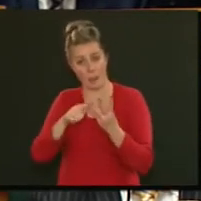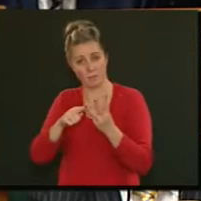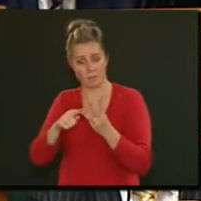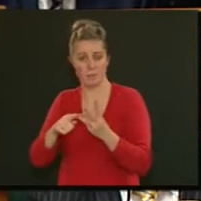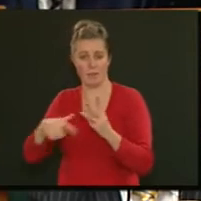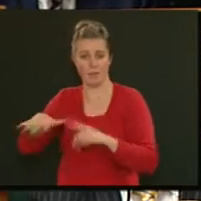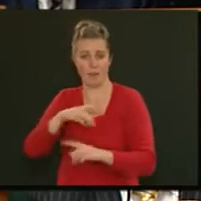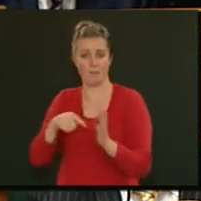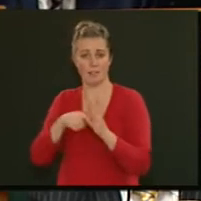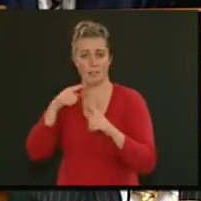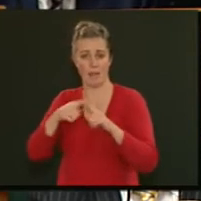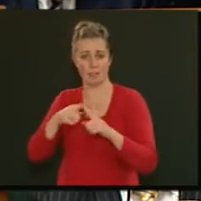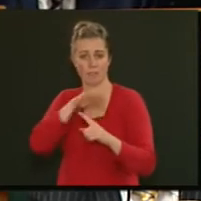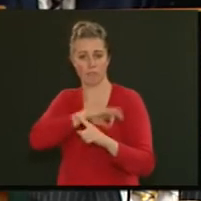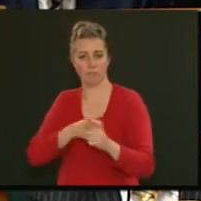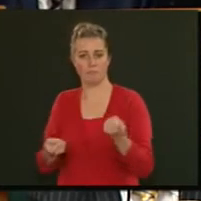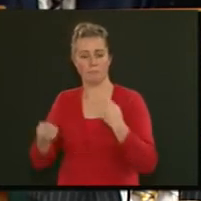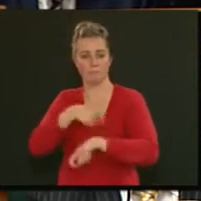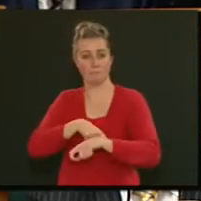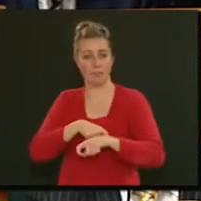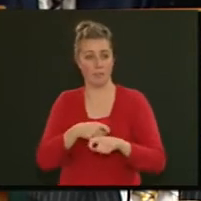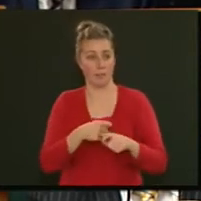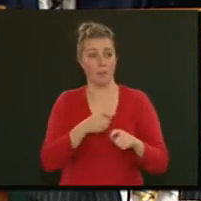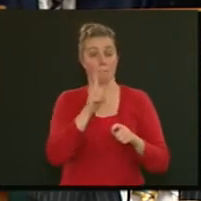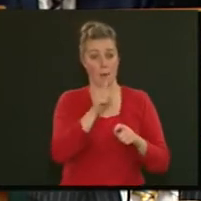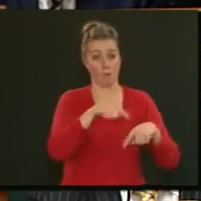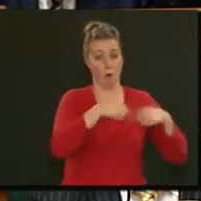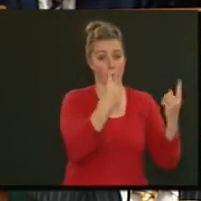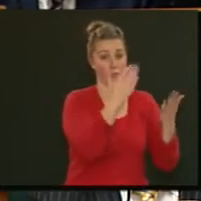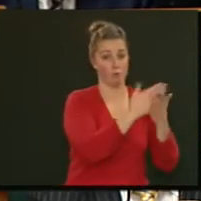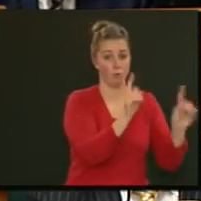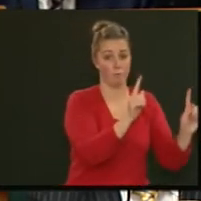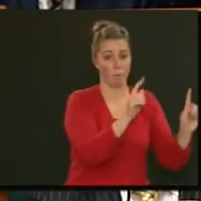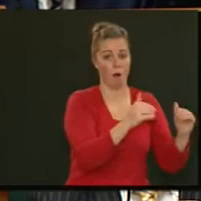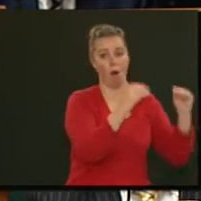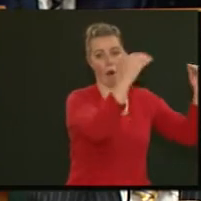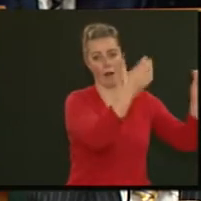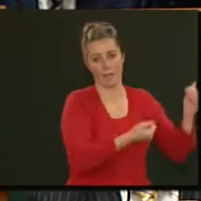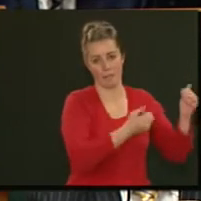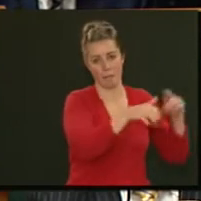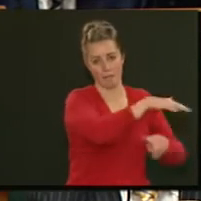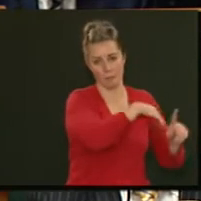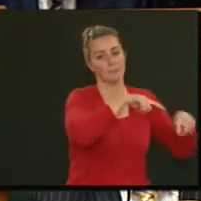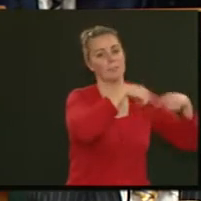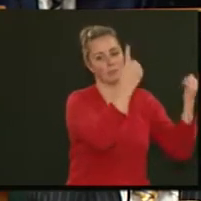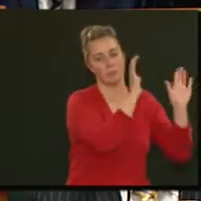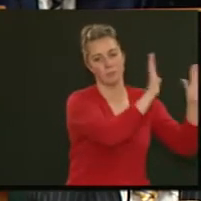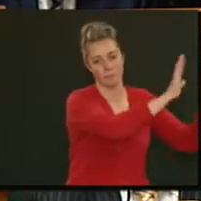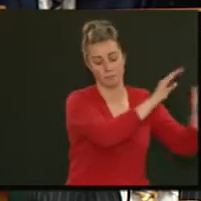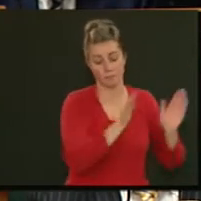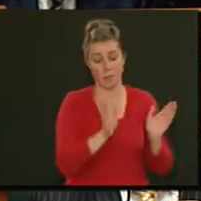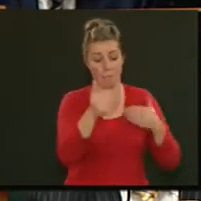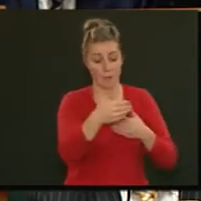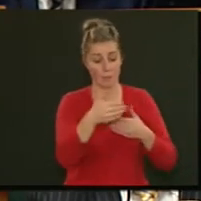changes. The reverse is true for higher income families. This package particularly focuses on